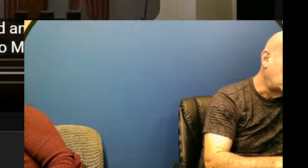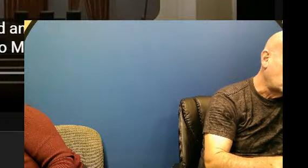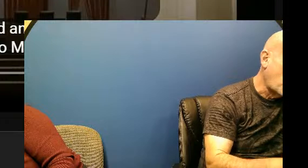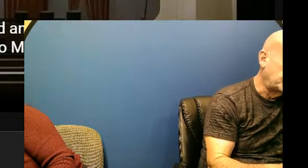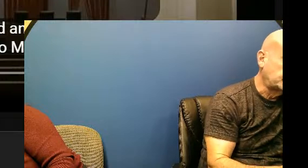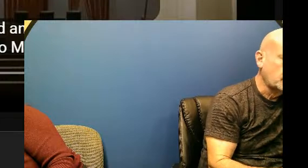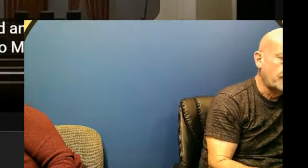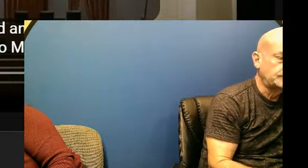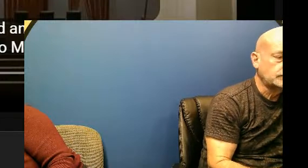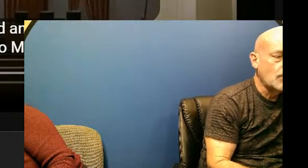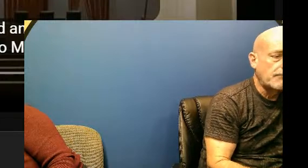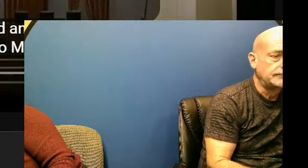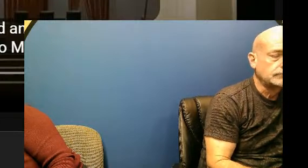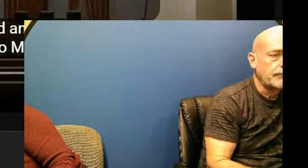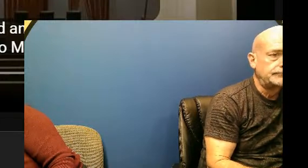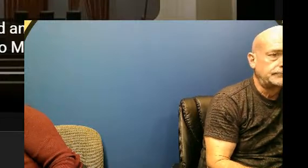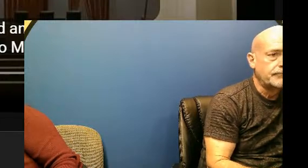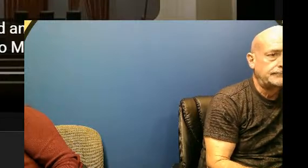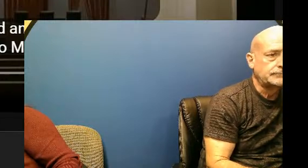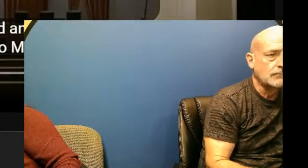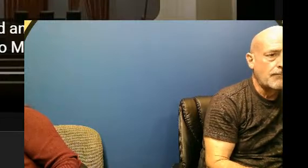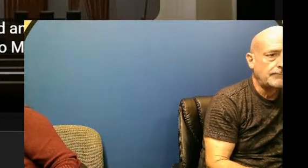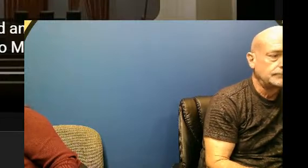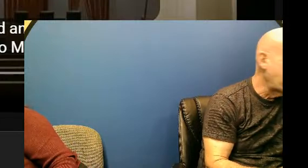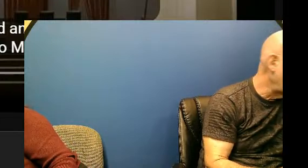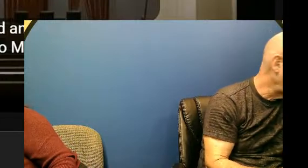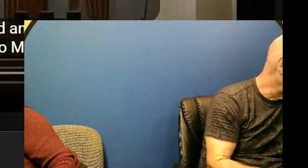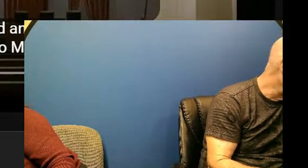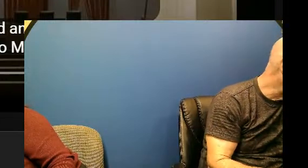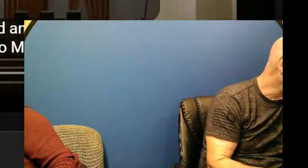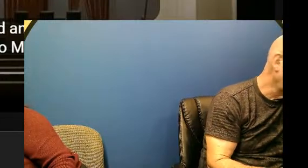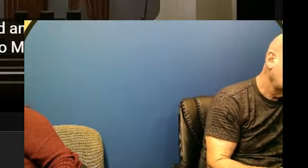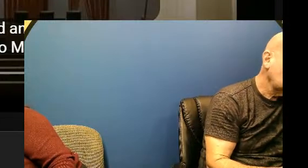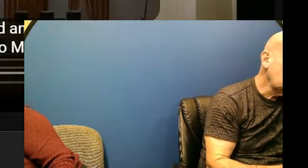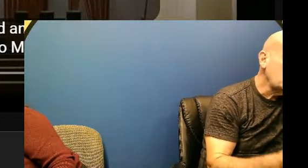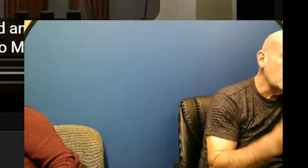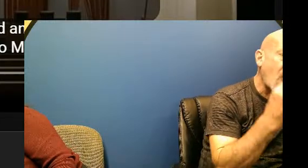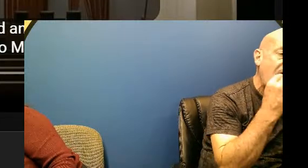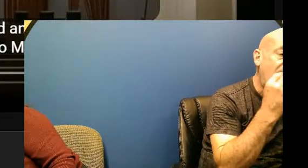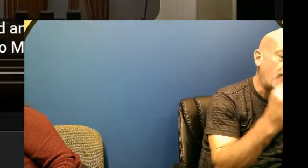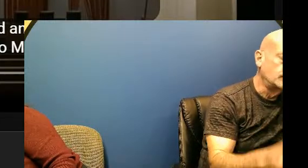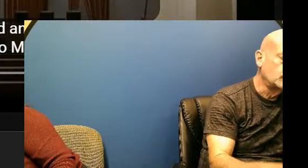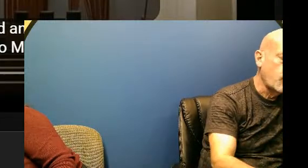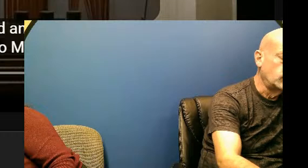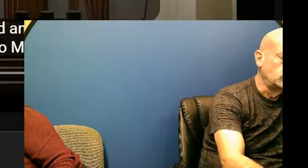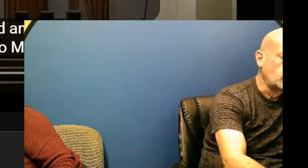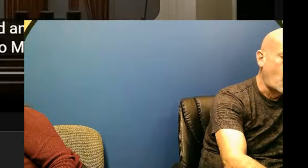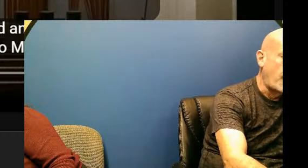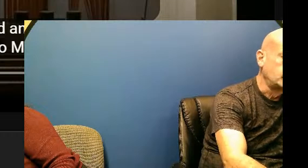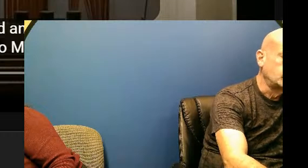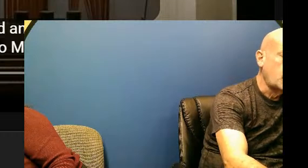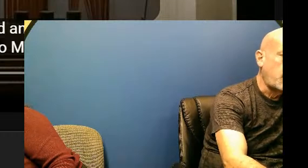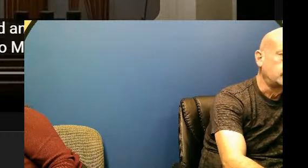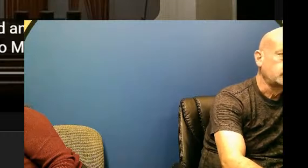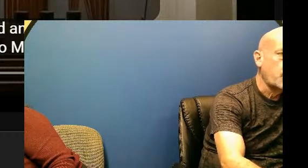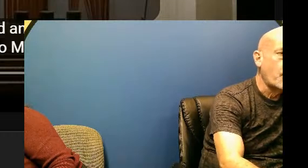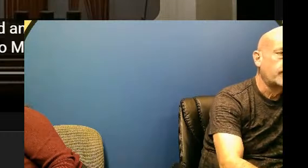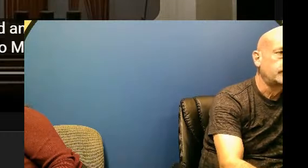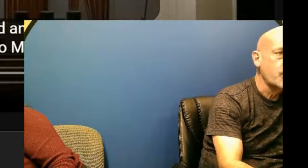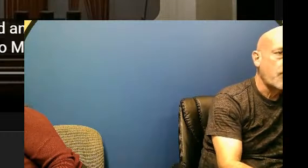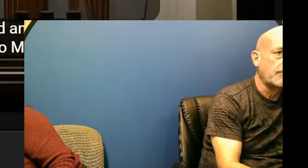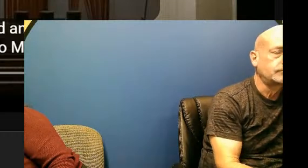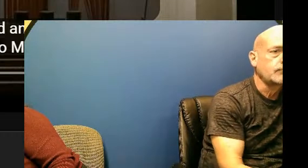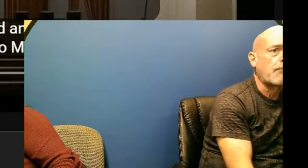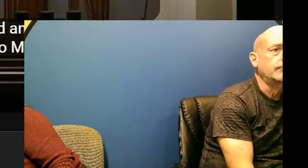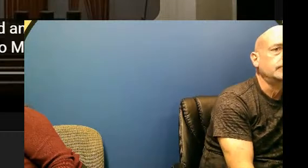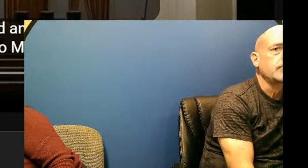national security. So like a mix of cat videos or dance videos doesn't affect national security. No matter what happens, the only